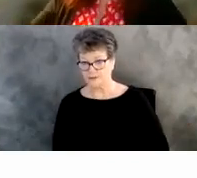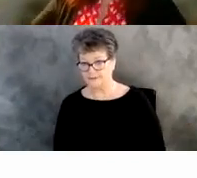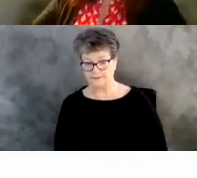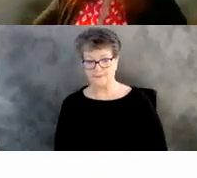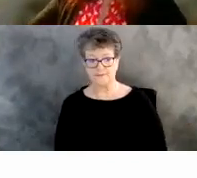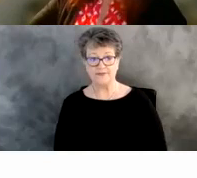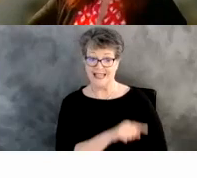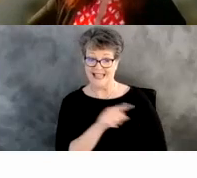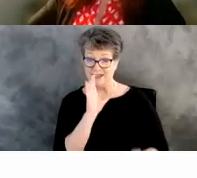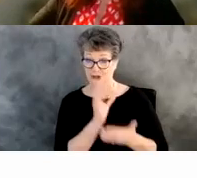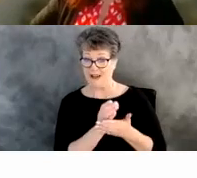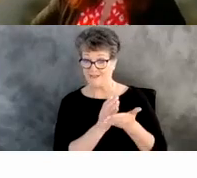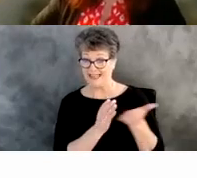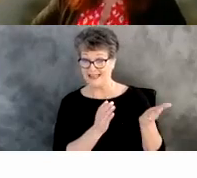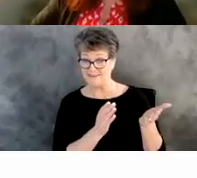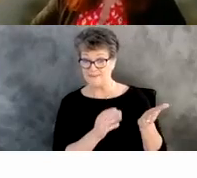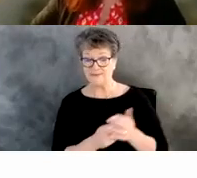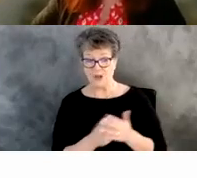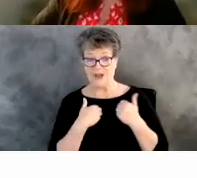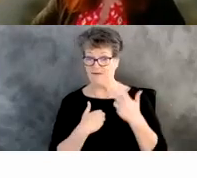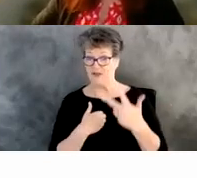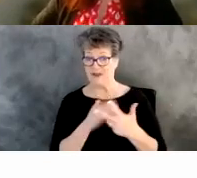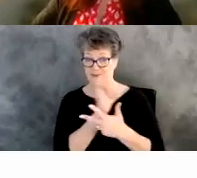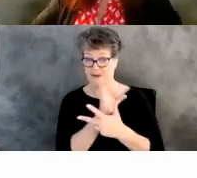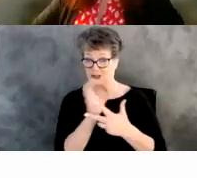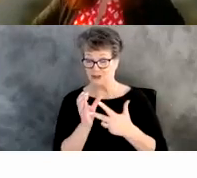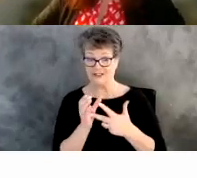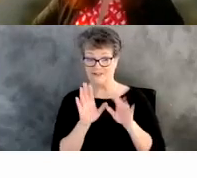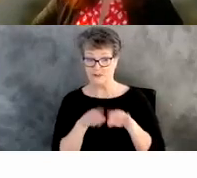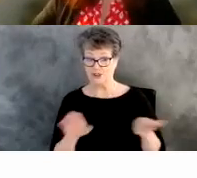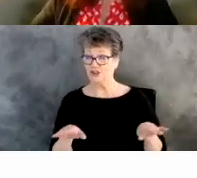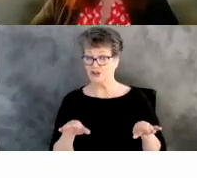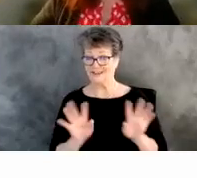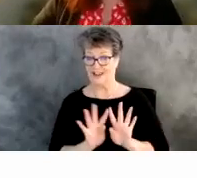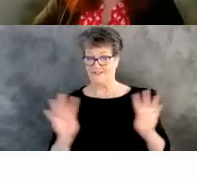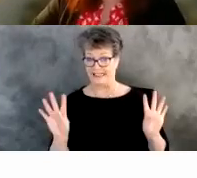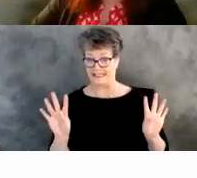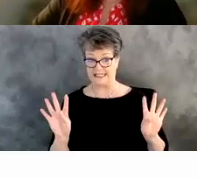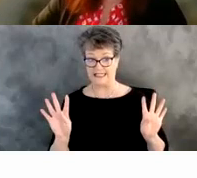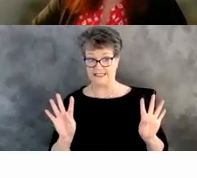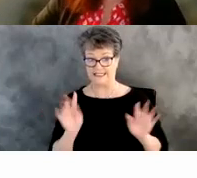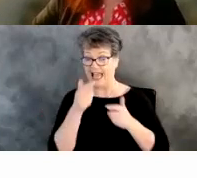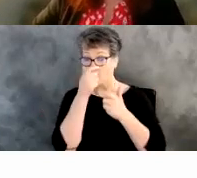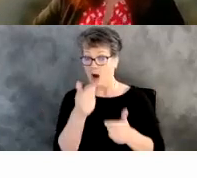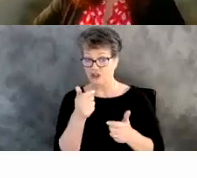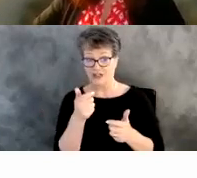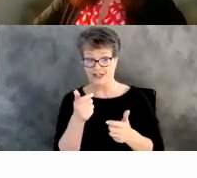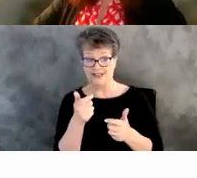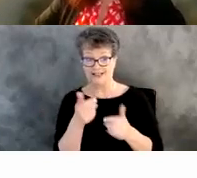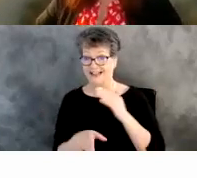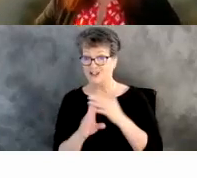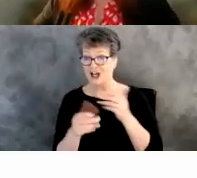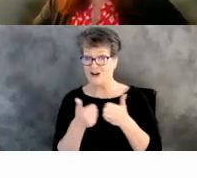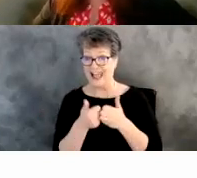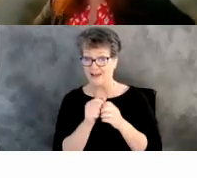In this graphic, we have 3 images of some children standing next to a fence and watching a soccer game, looking